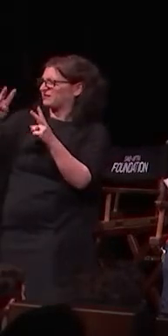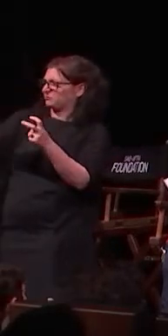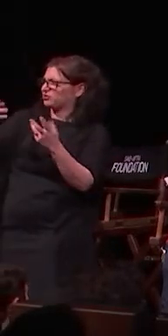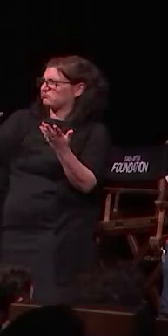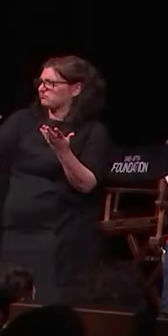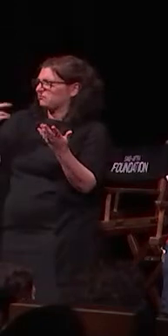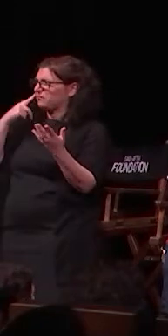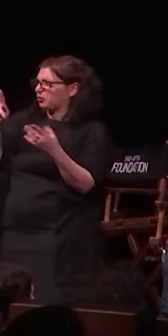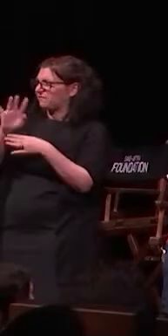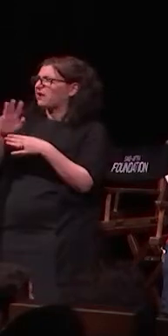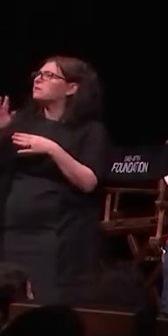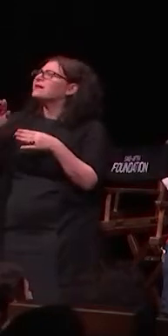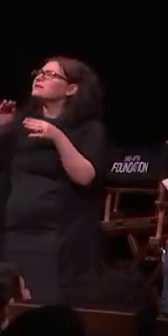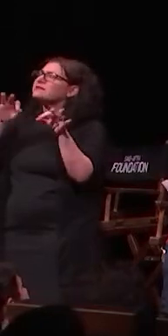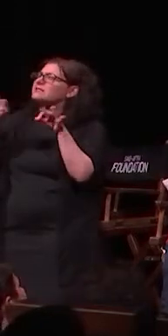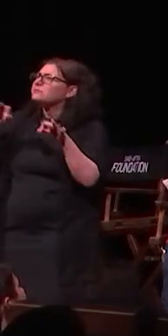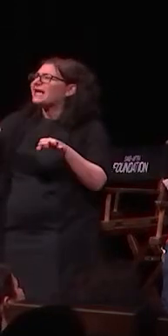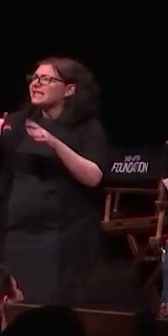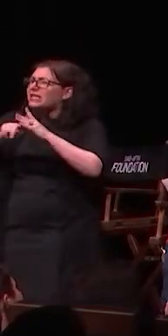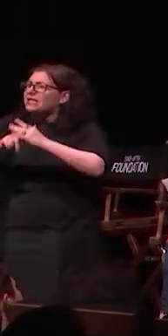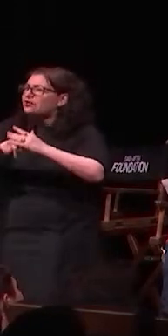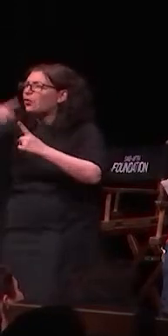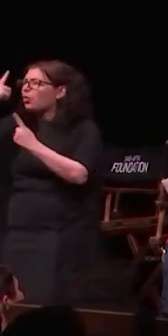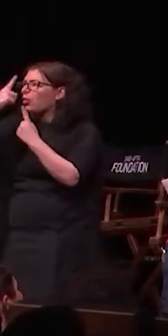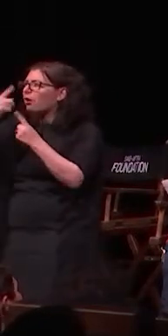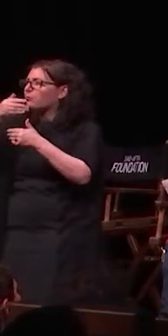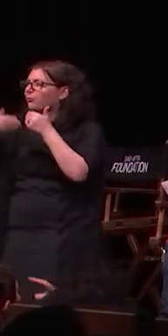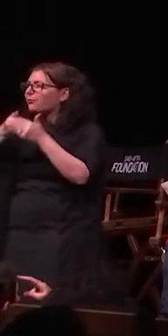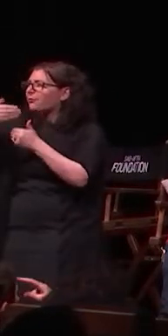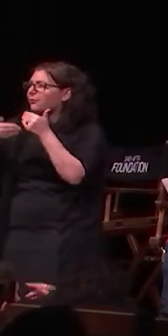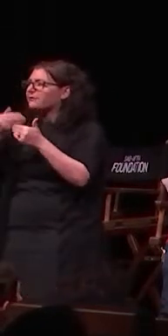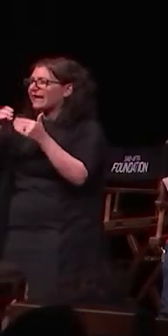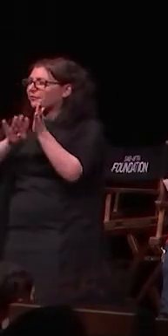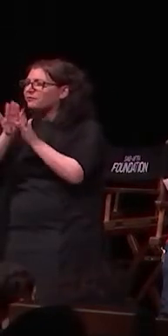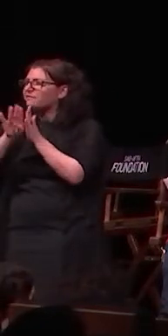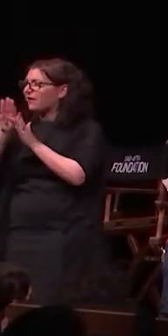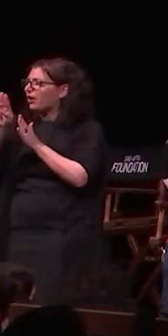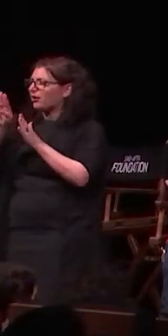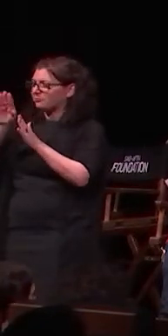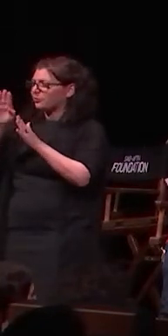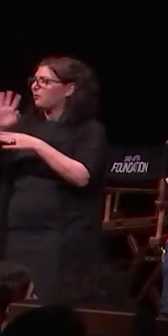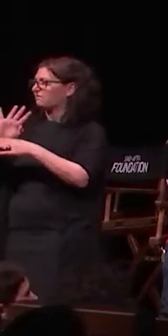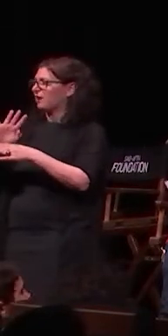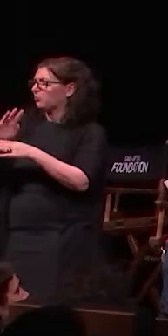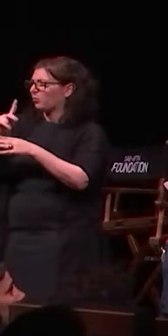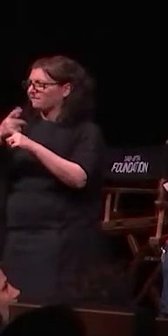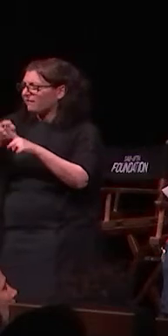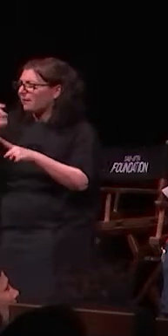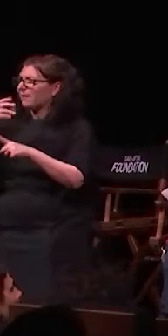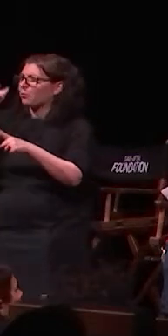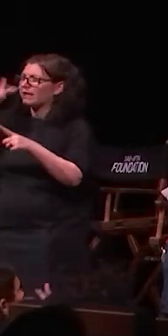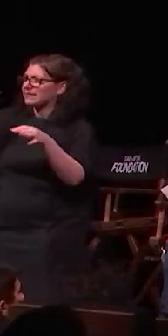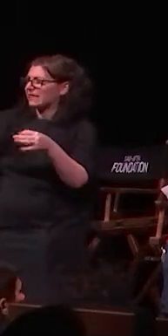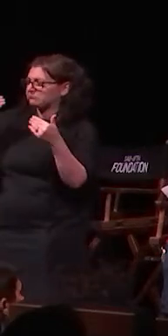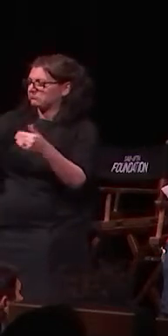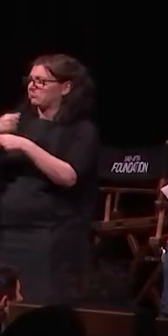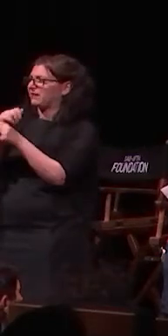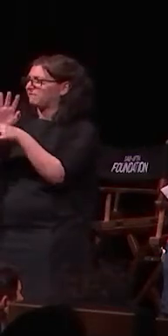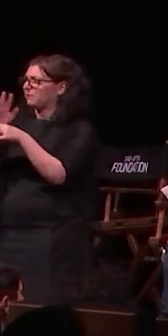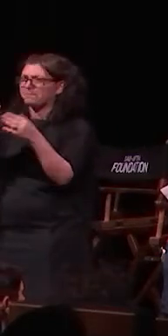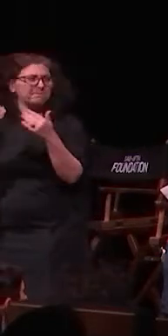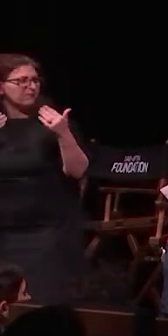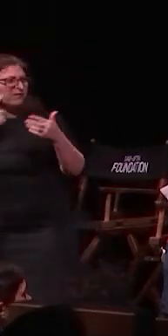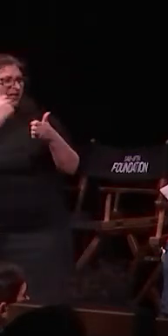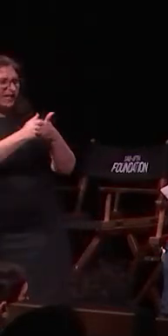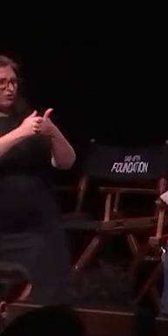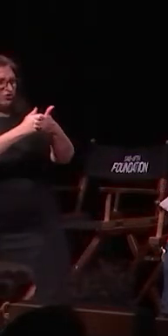just take us through the initial thought process and development of where this all came from and why you decided to make this film for each